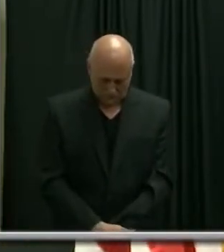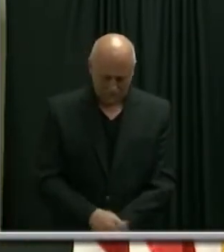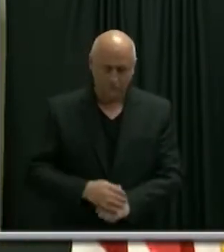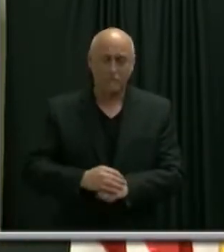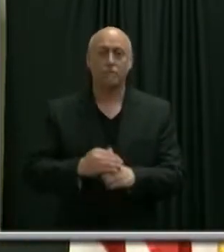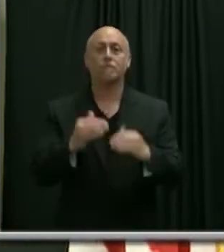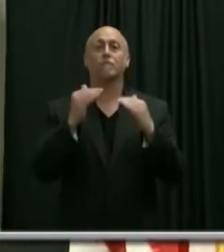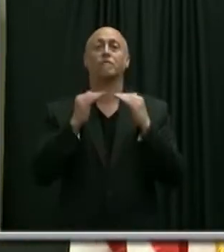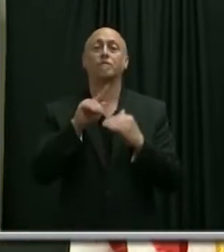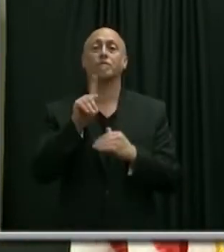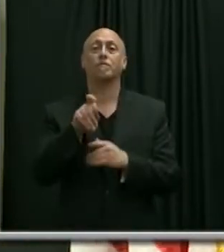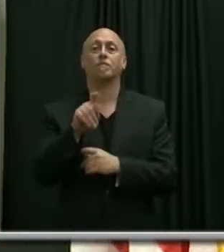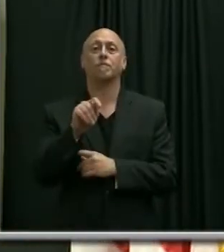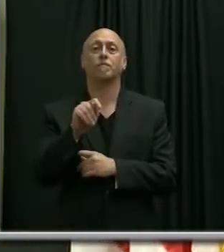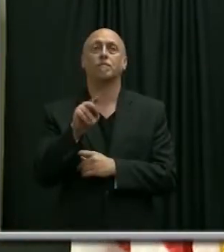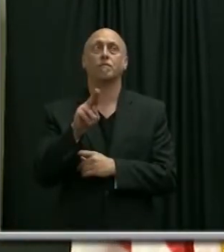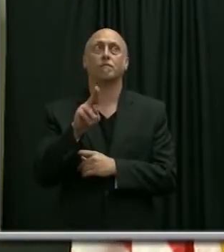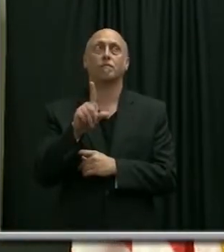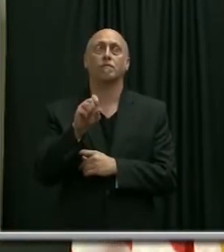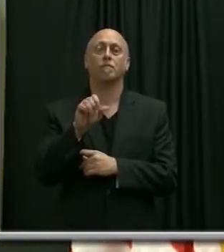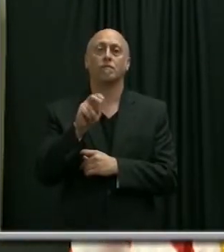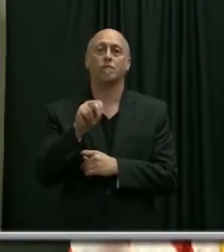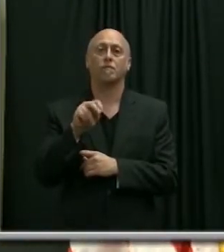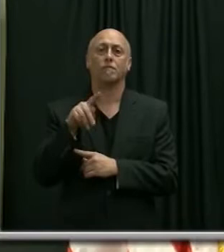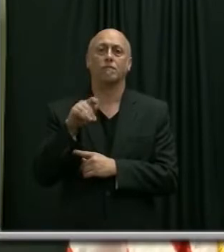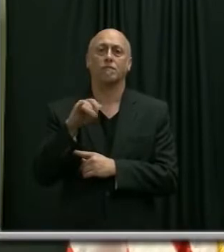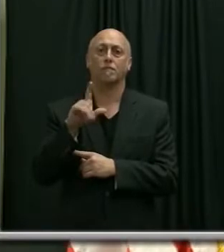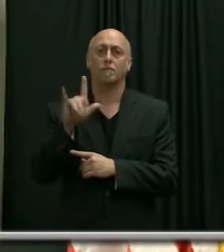We'll have our next question from Tosin Fakali.